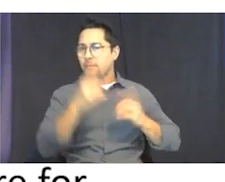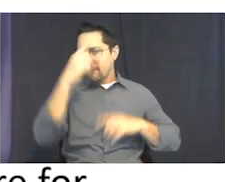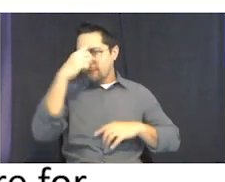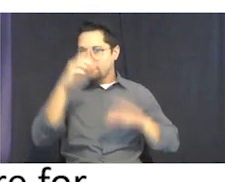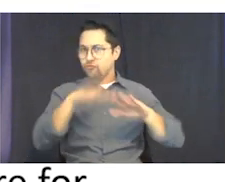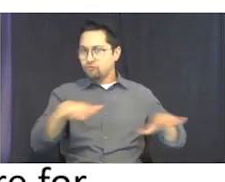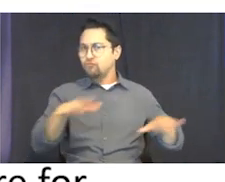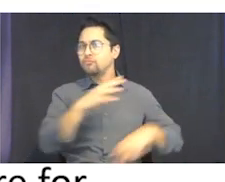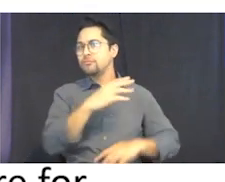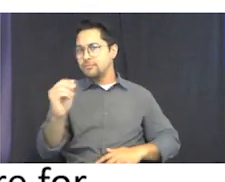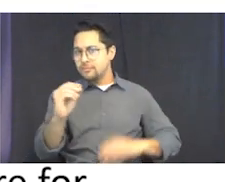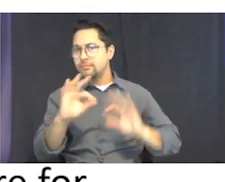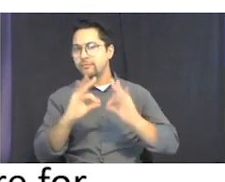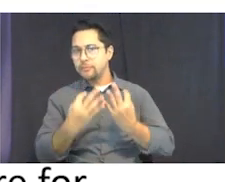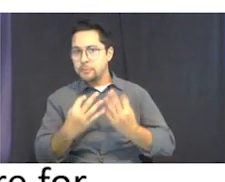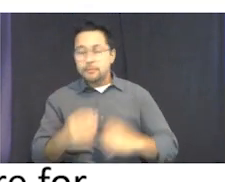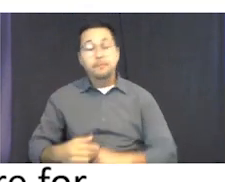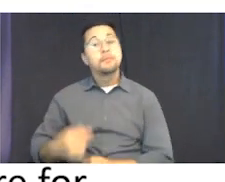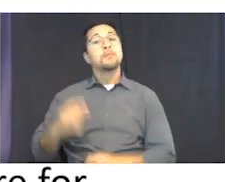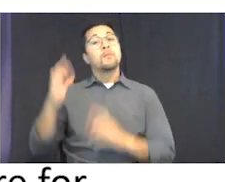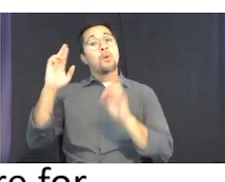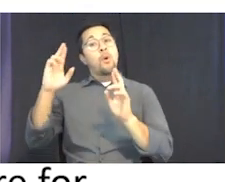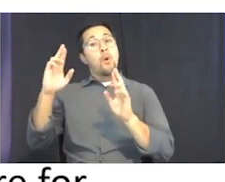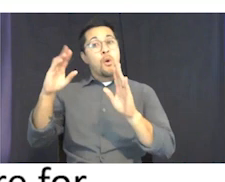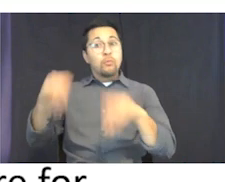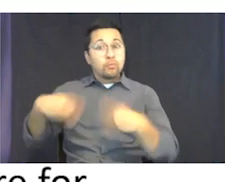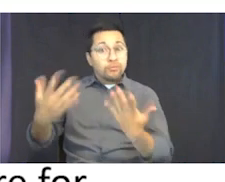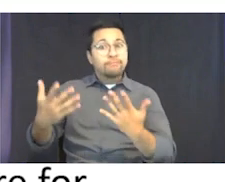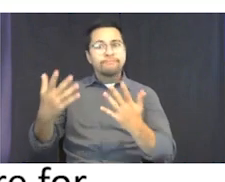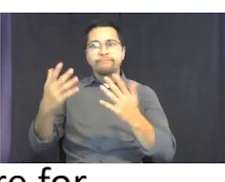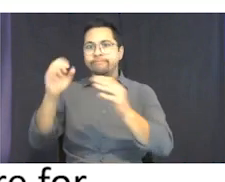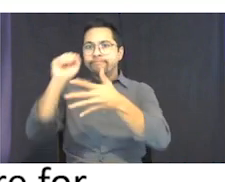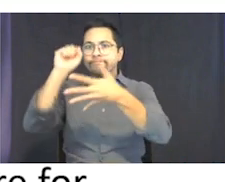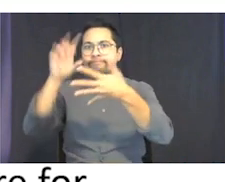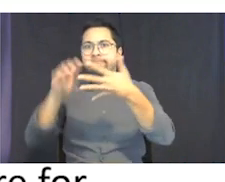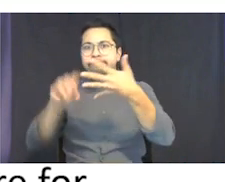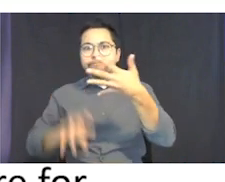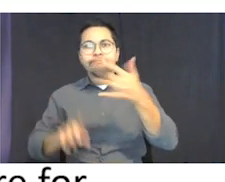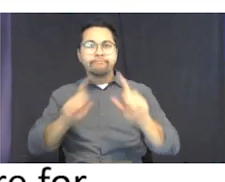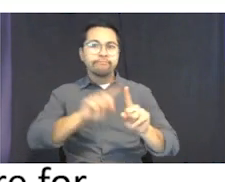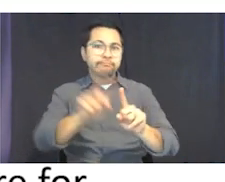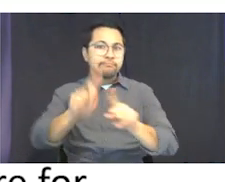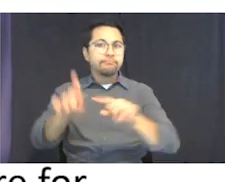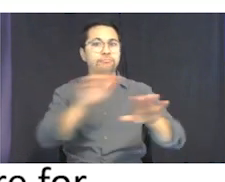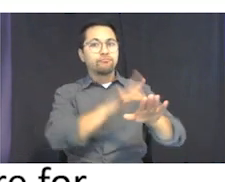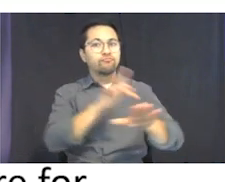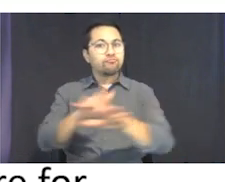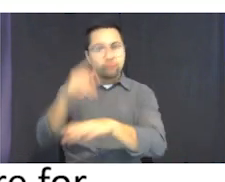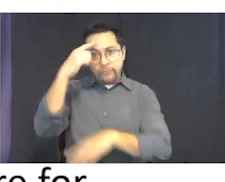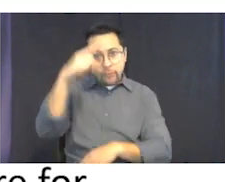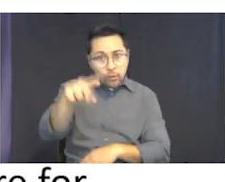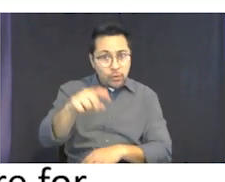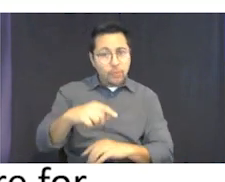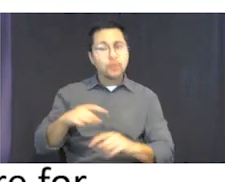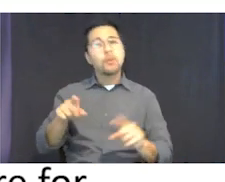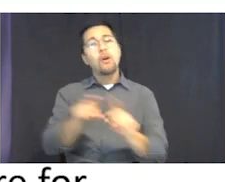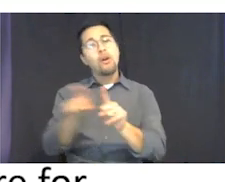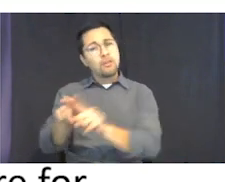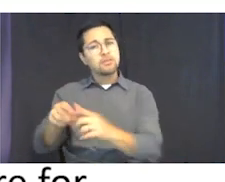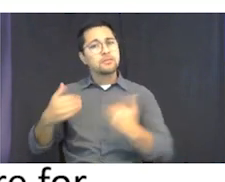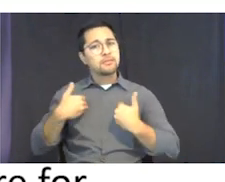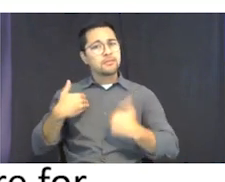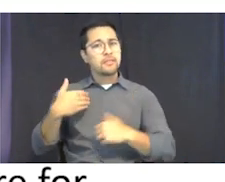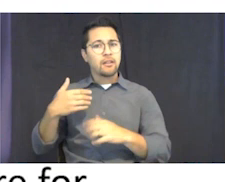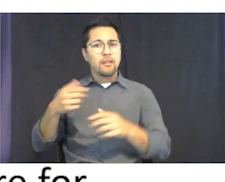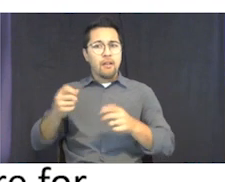We hope to provide many resources to you and also engage in a question and answer period that we